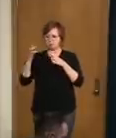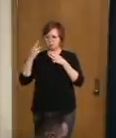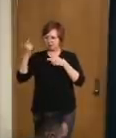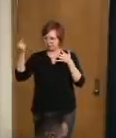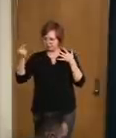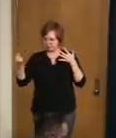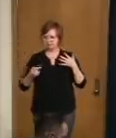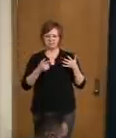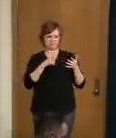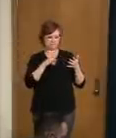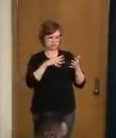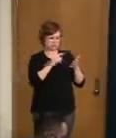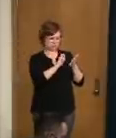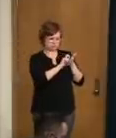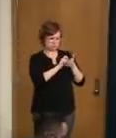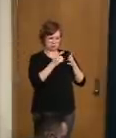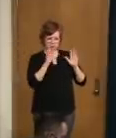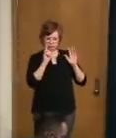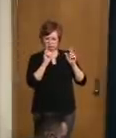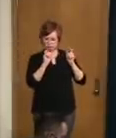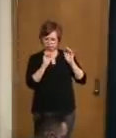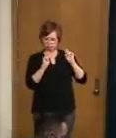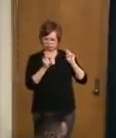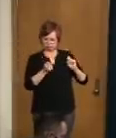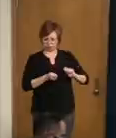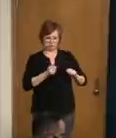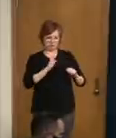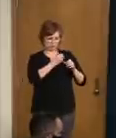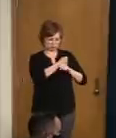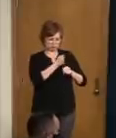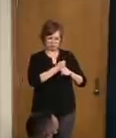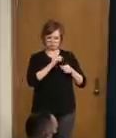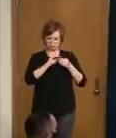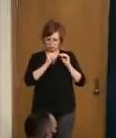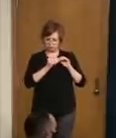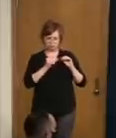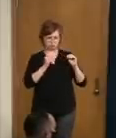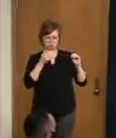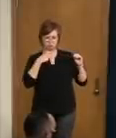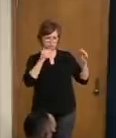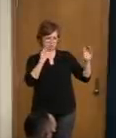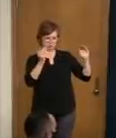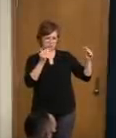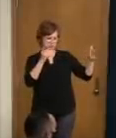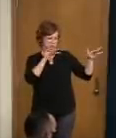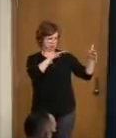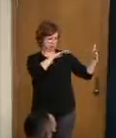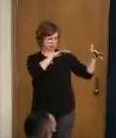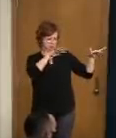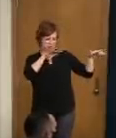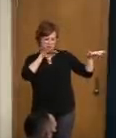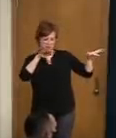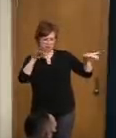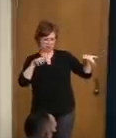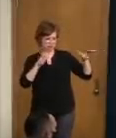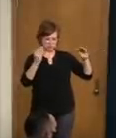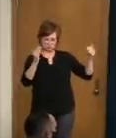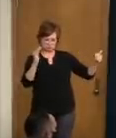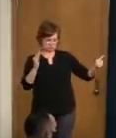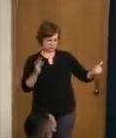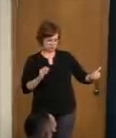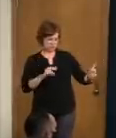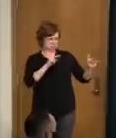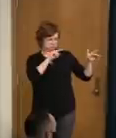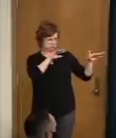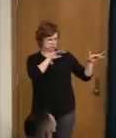our epidemiological data. We look at all the measures different provinces had, including us, and how they've changed. So at this point, I think it's hard to